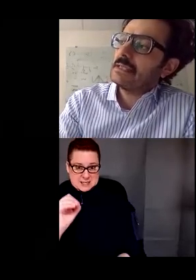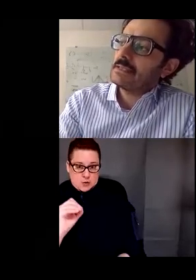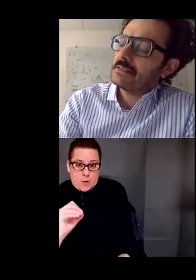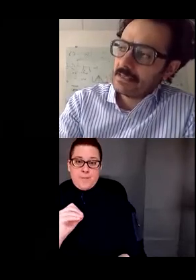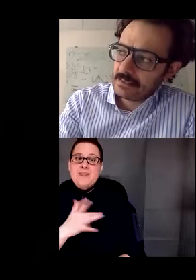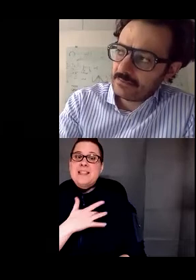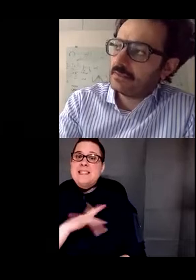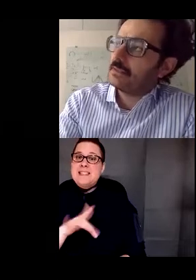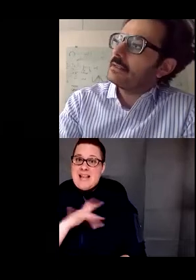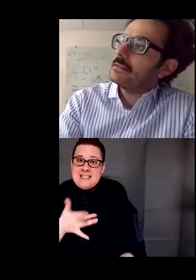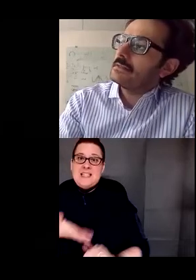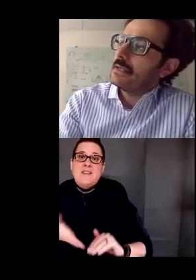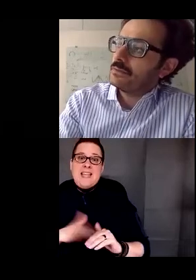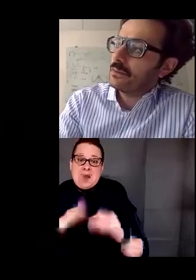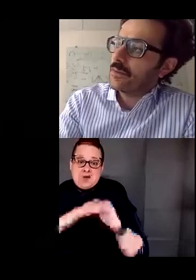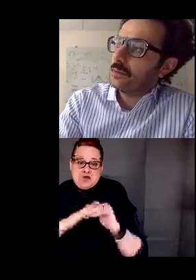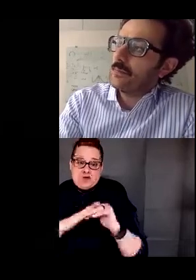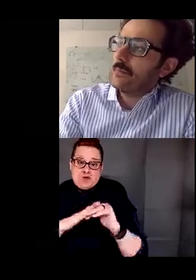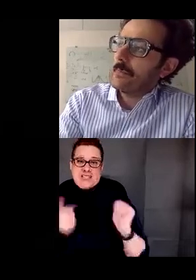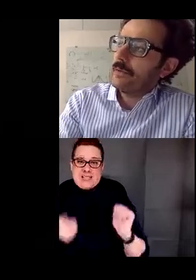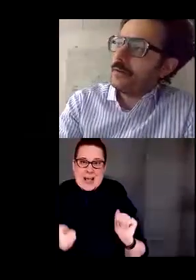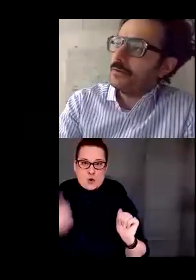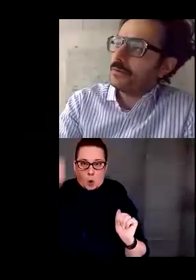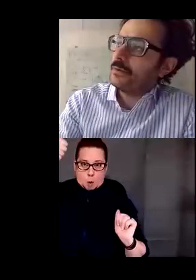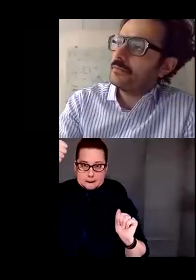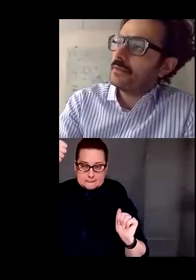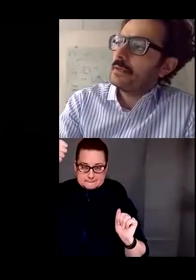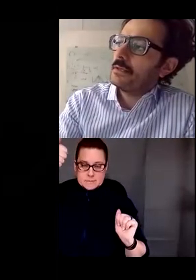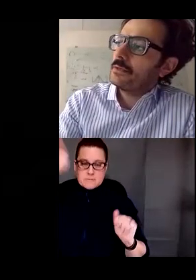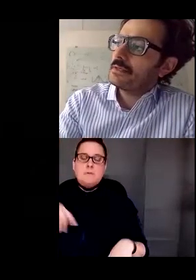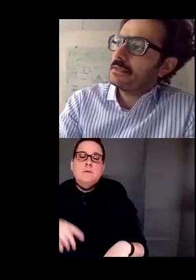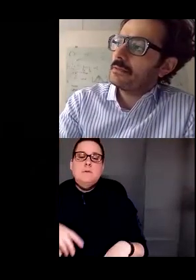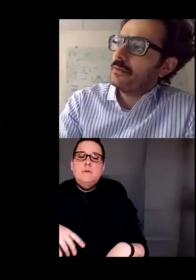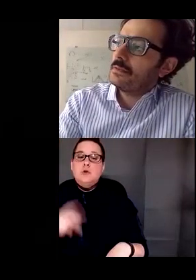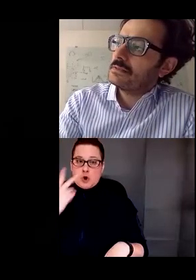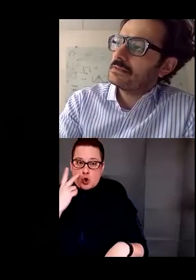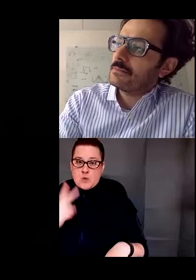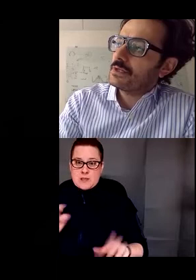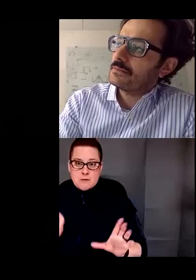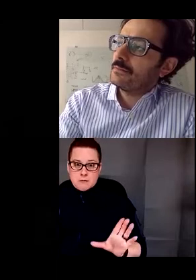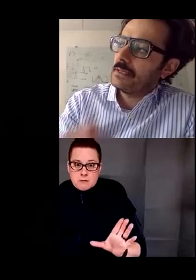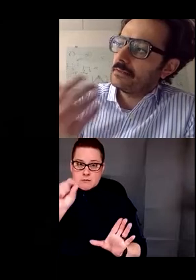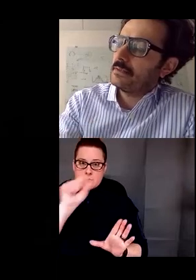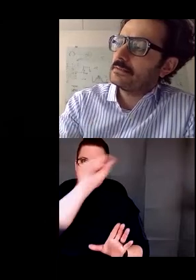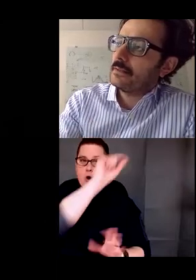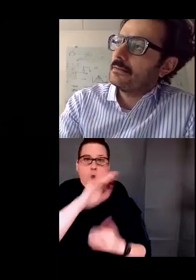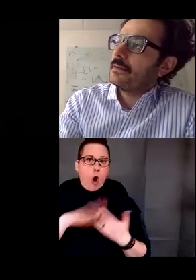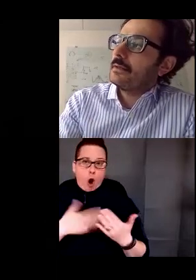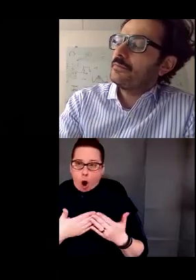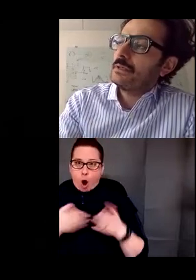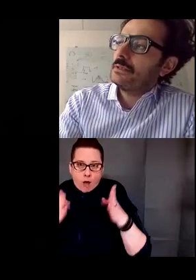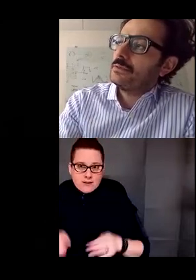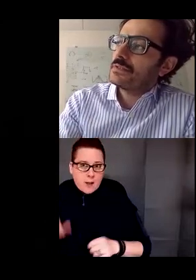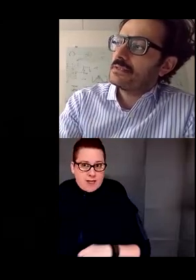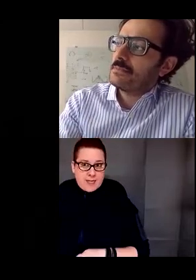sensitivity increases as you go up on the curve. You can see that all these subjects from their data,